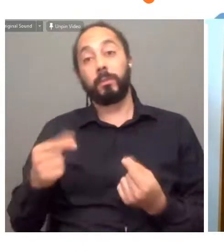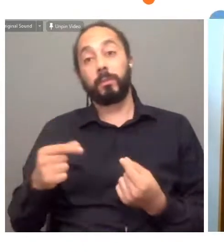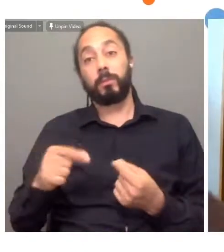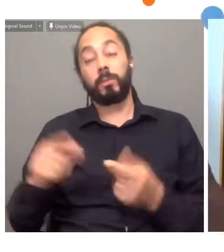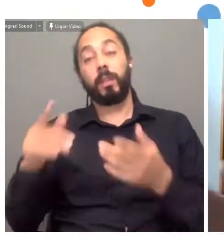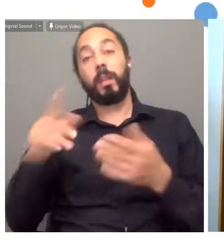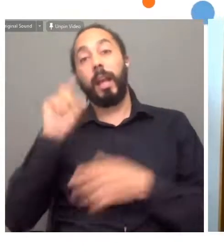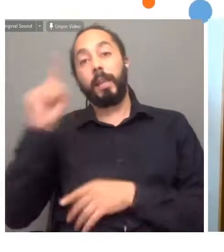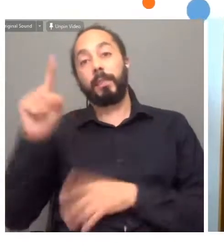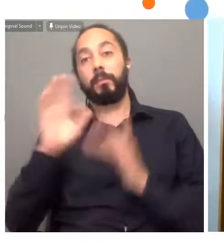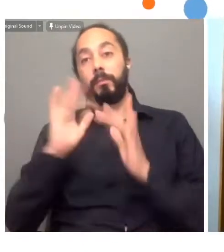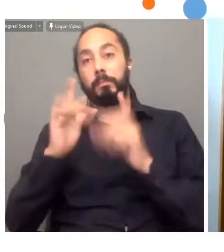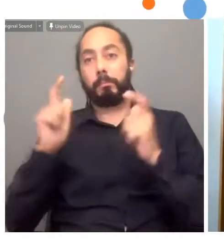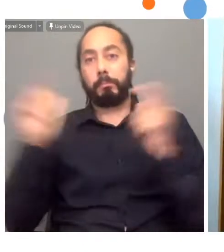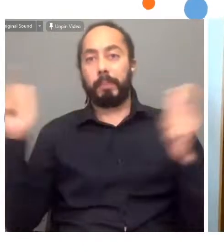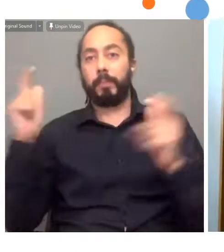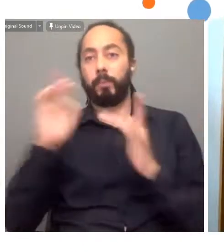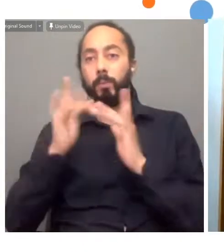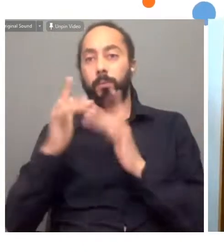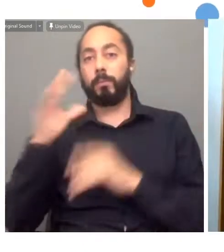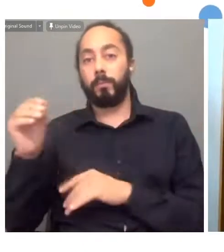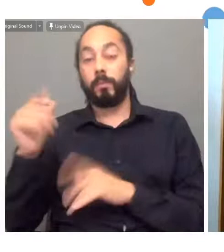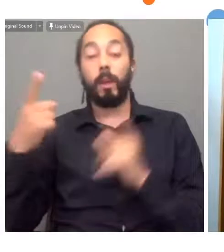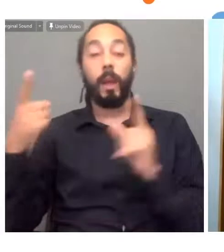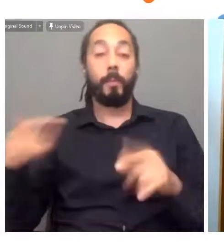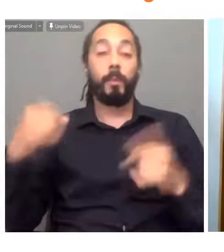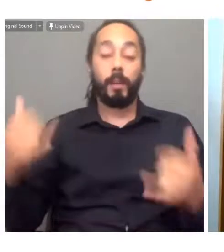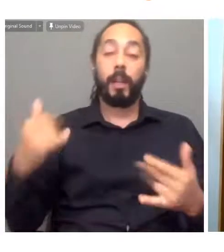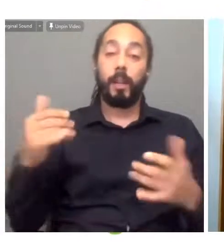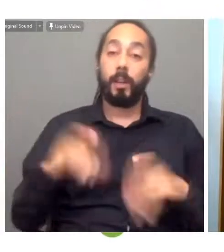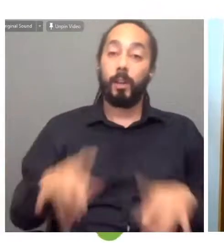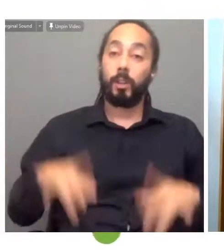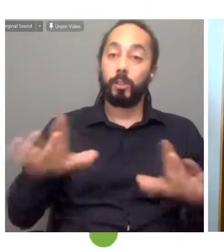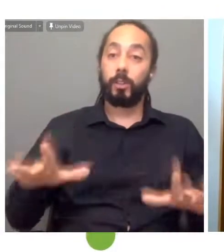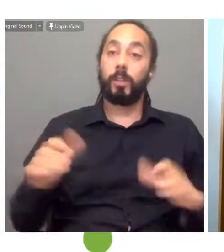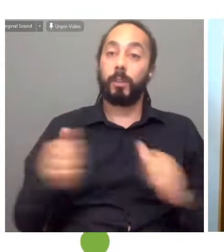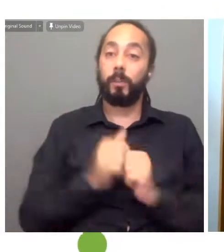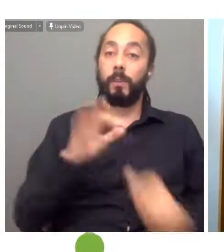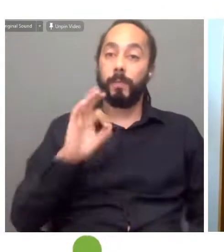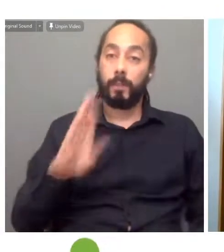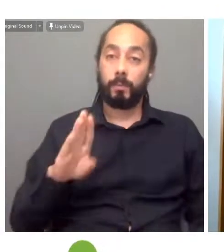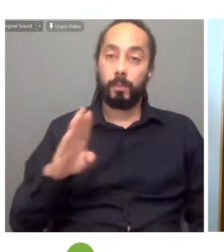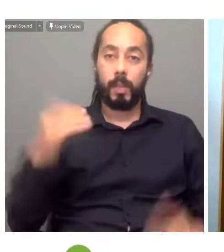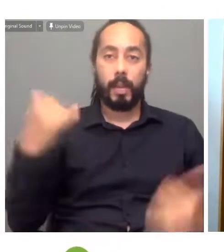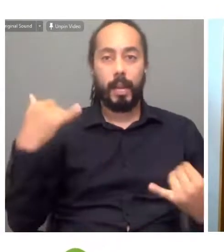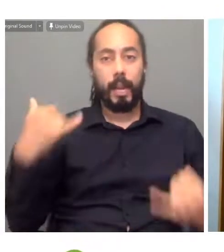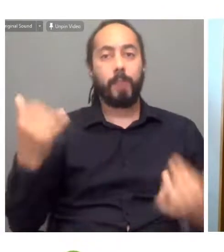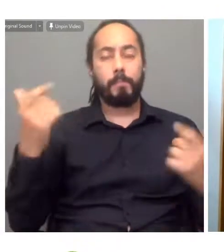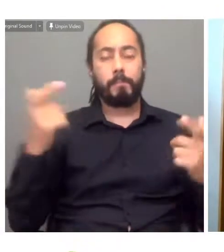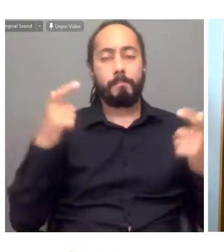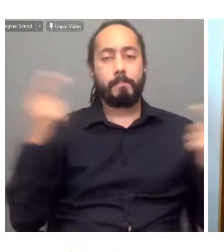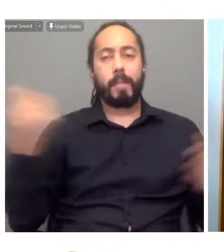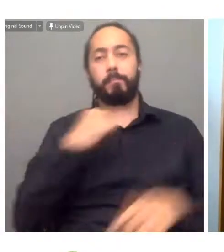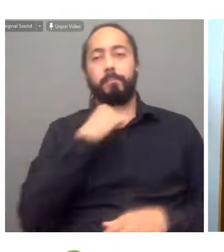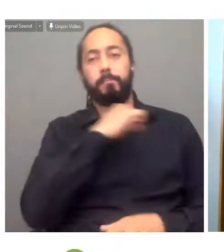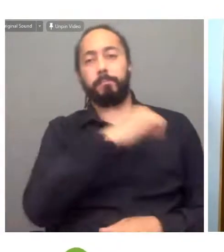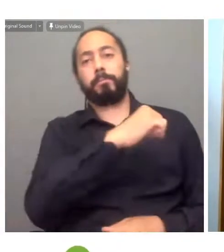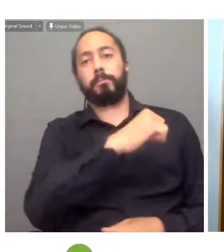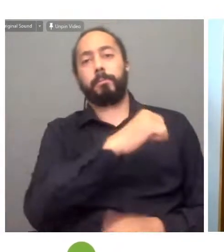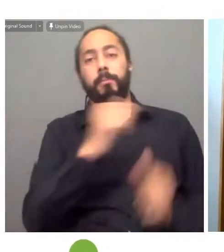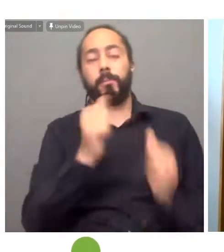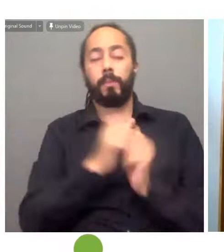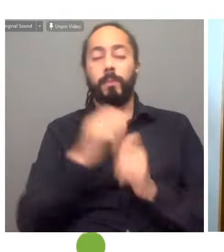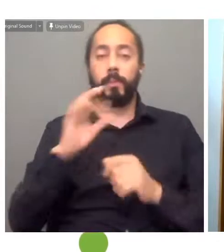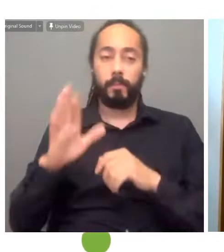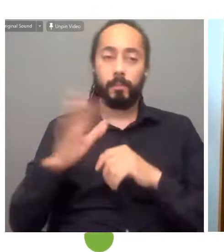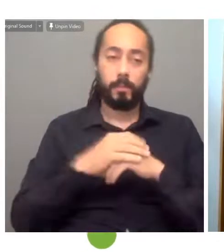share. Look at what's happening right now in Australia with Facebook. There's a big pushback, so we will need people